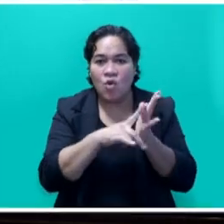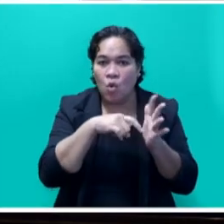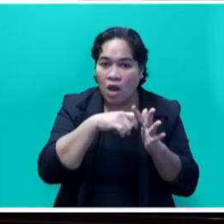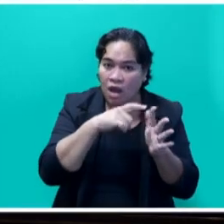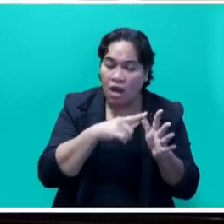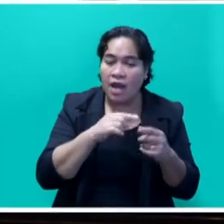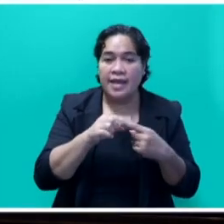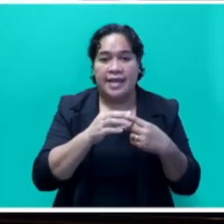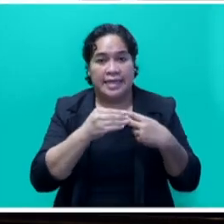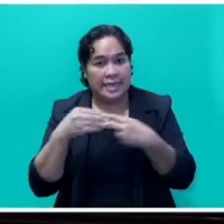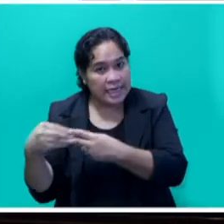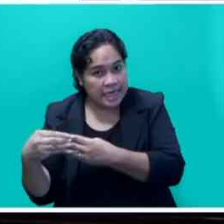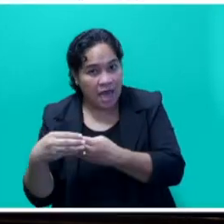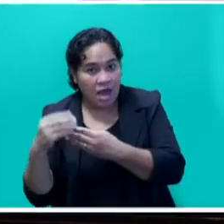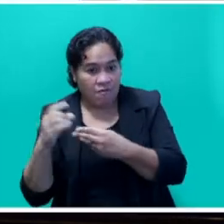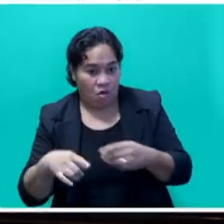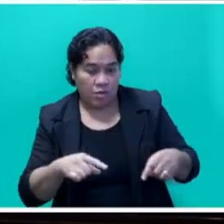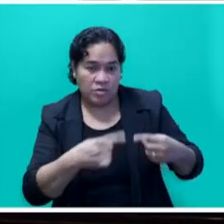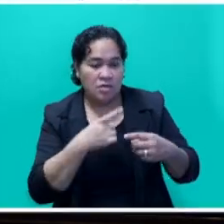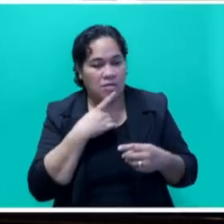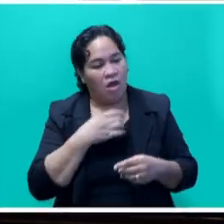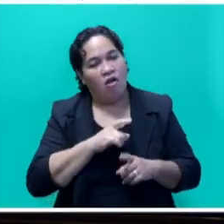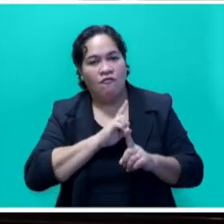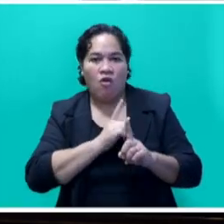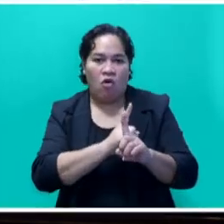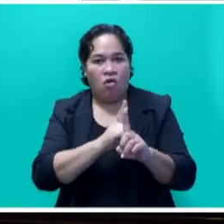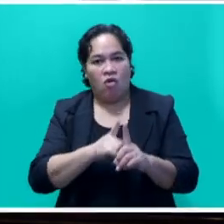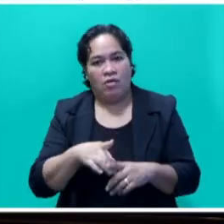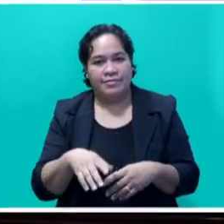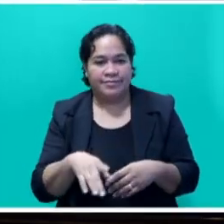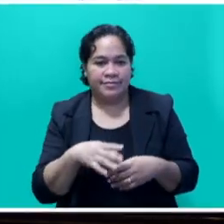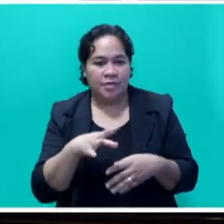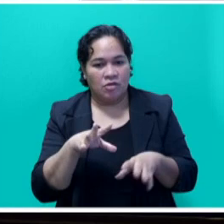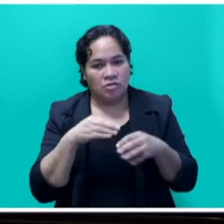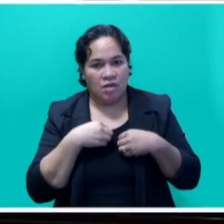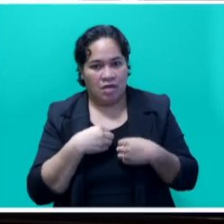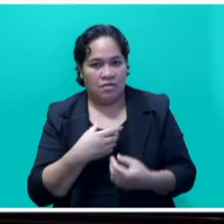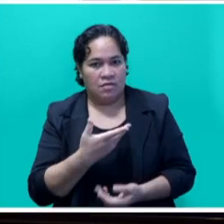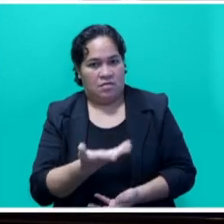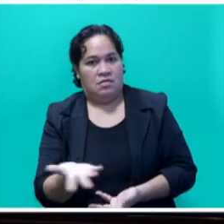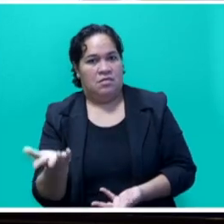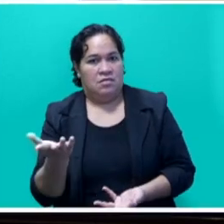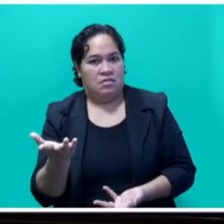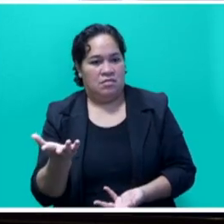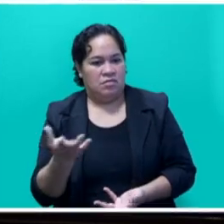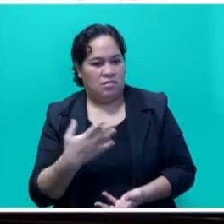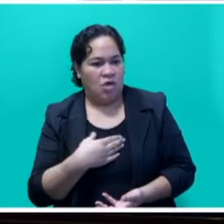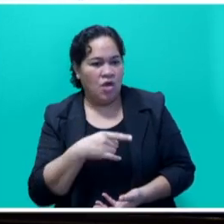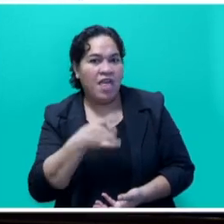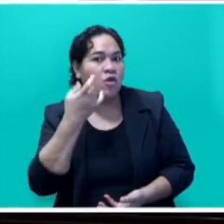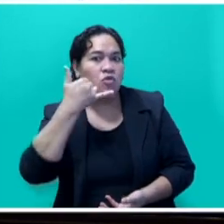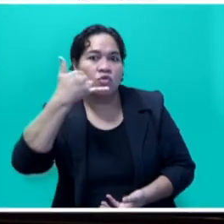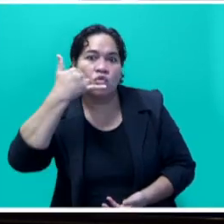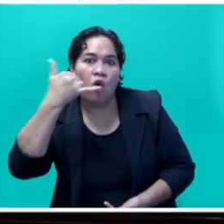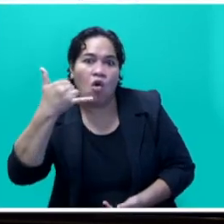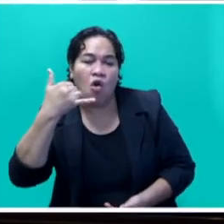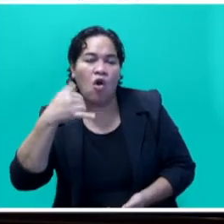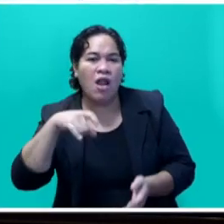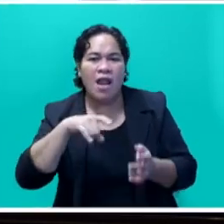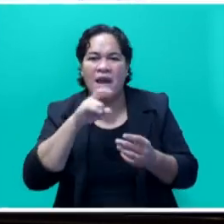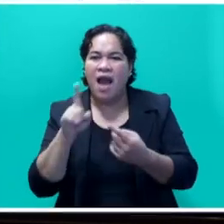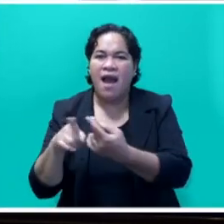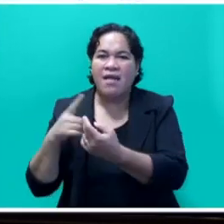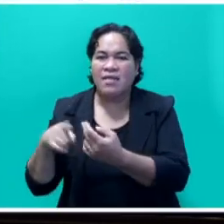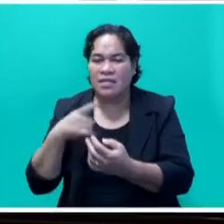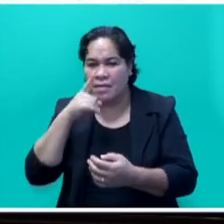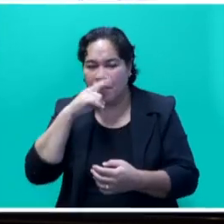and everybody else just went along with it. Absolutely soft ground. They quote Richard Naidu and Graham Leong. Let me